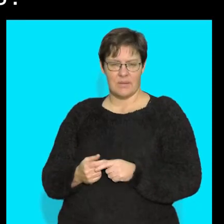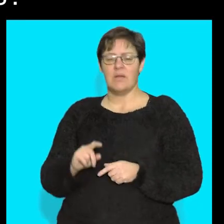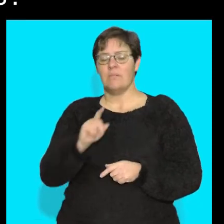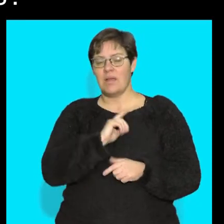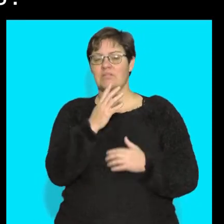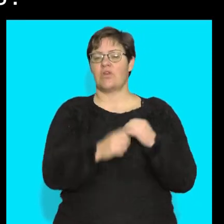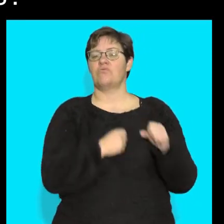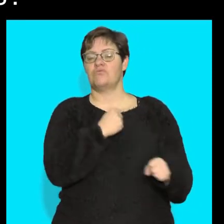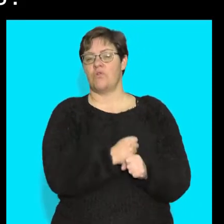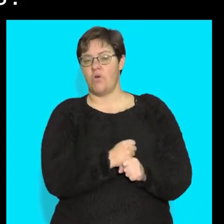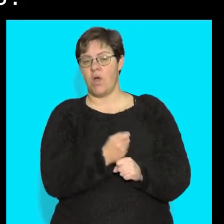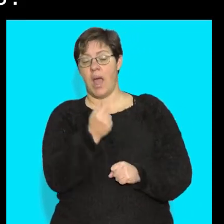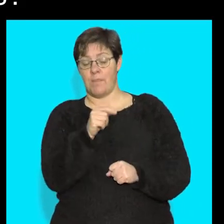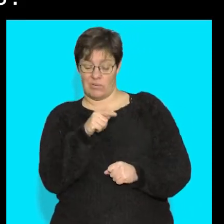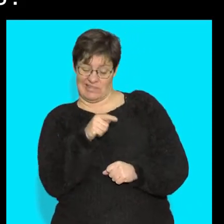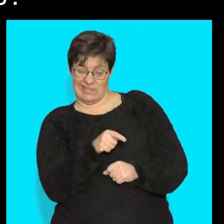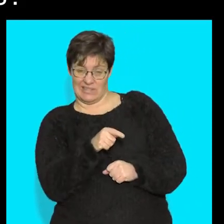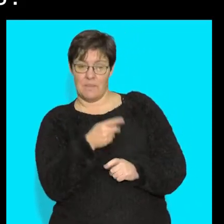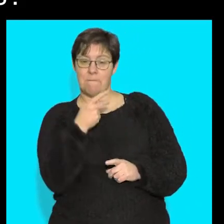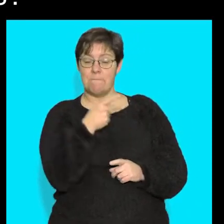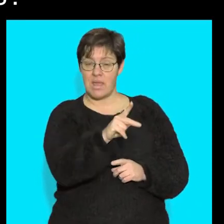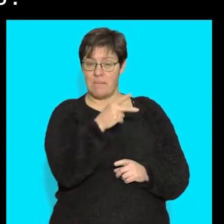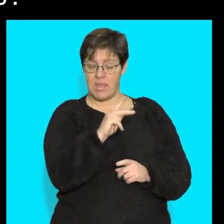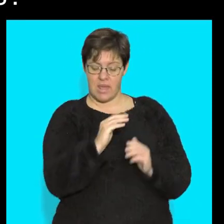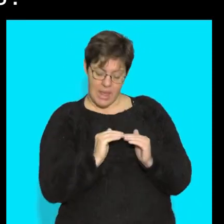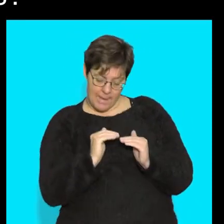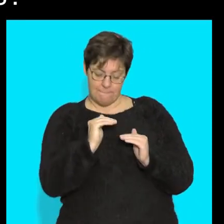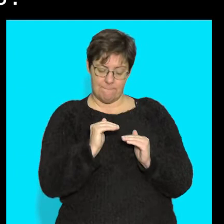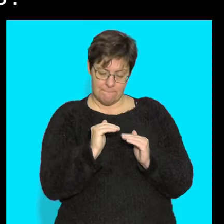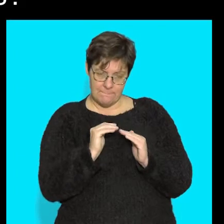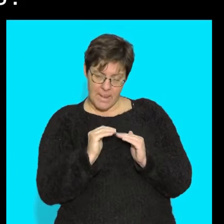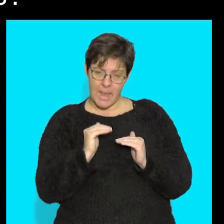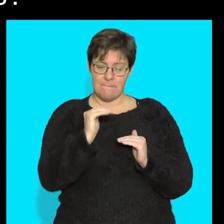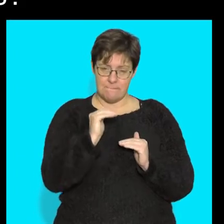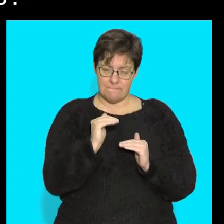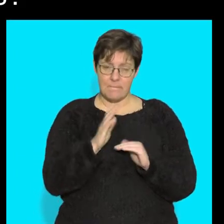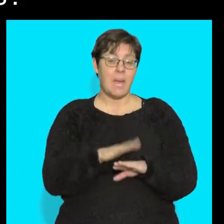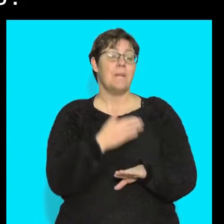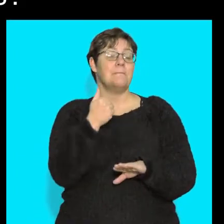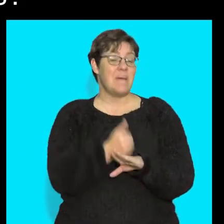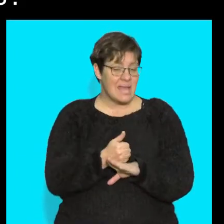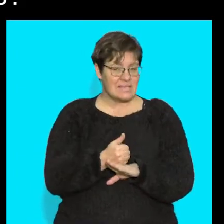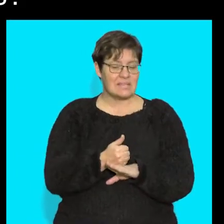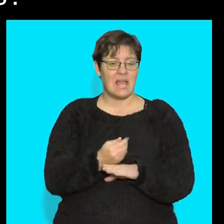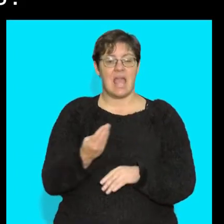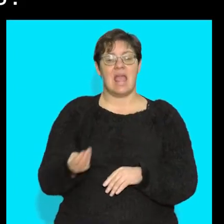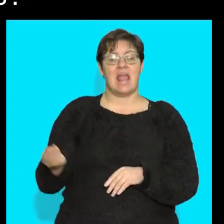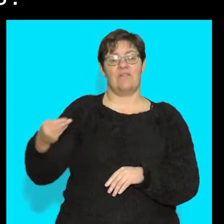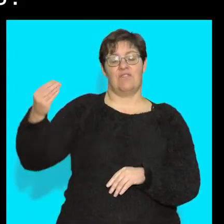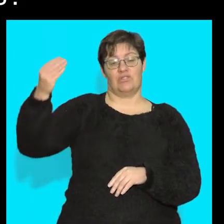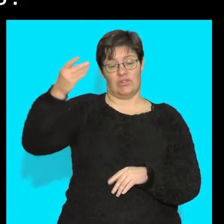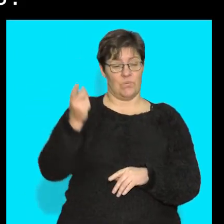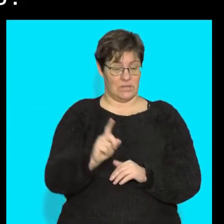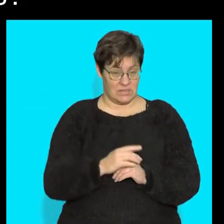say every year your amount that you pay will increase based on what the rate of